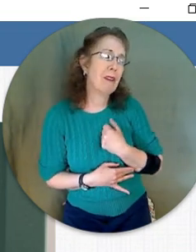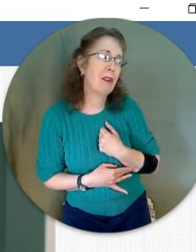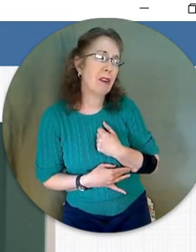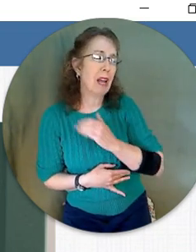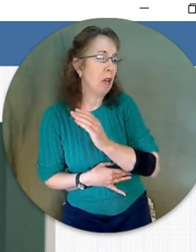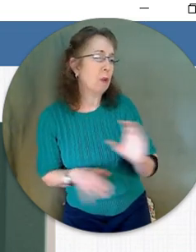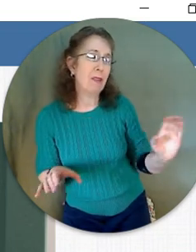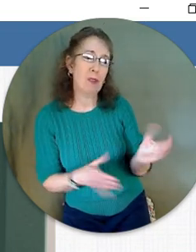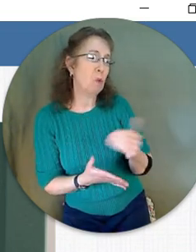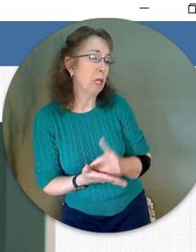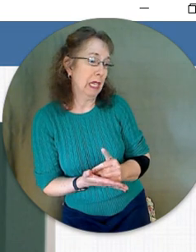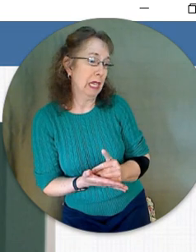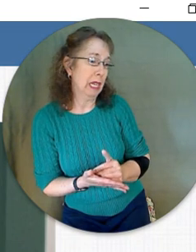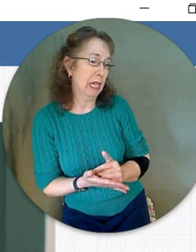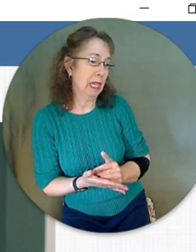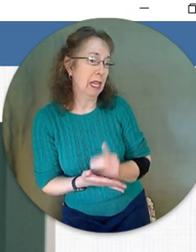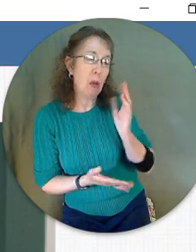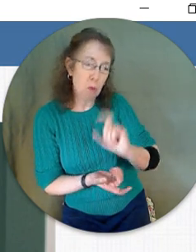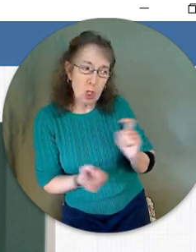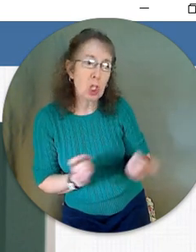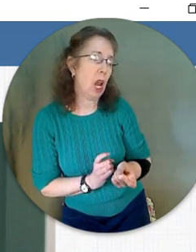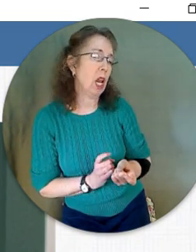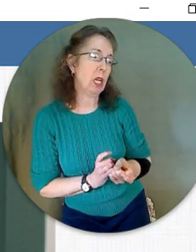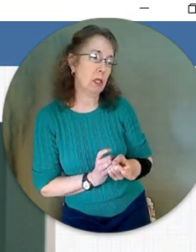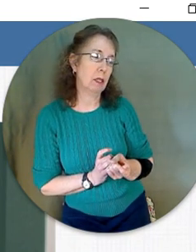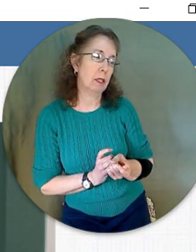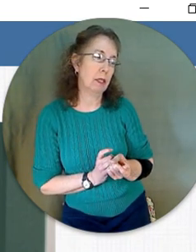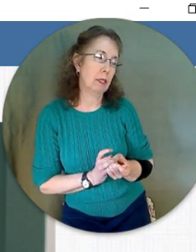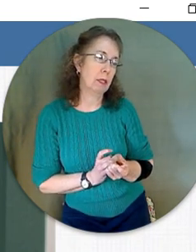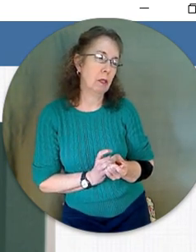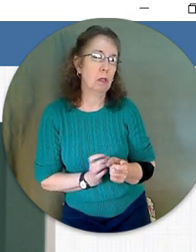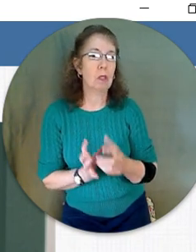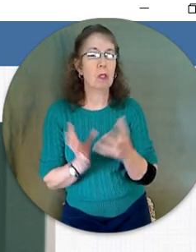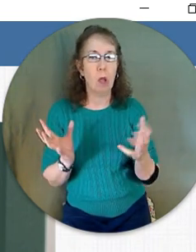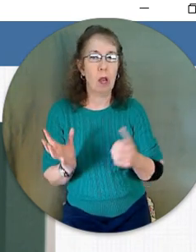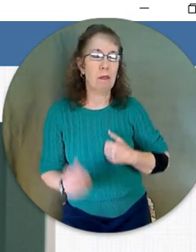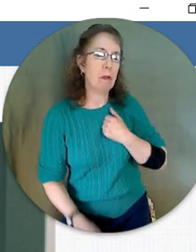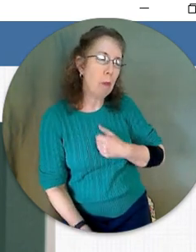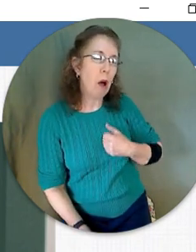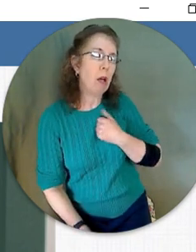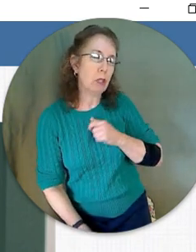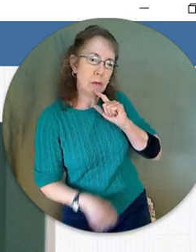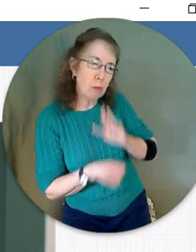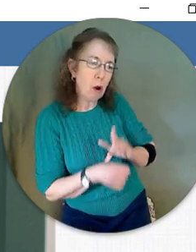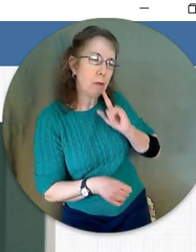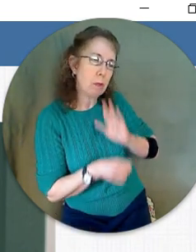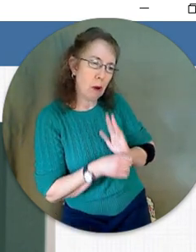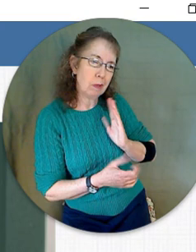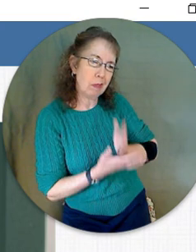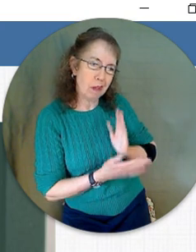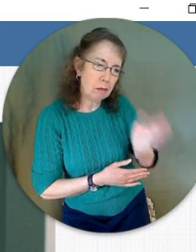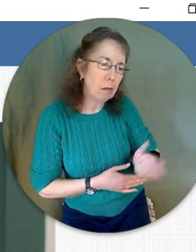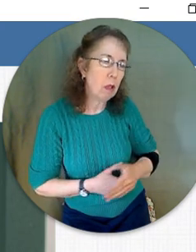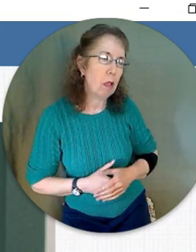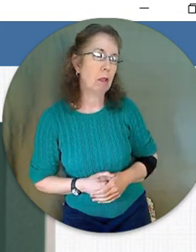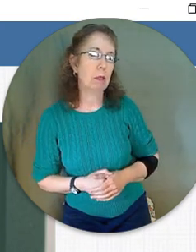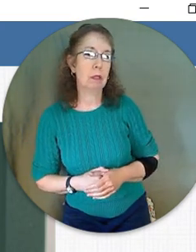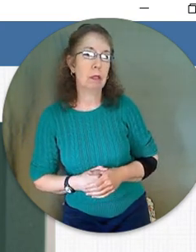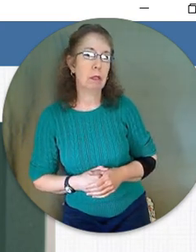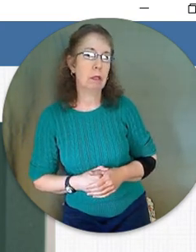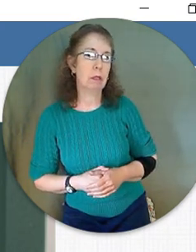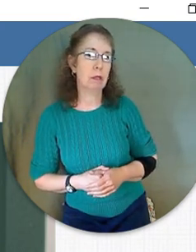never, do this again. They're going to change. So it's a lot of apologies and promises. And so,